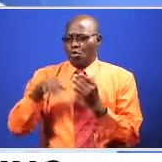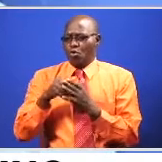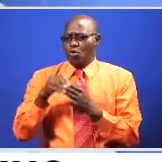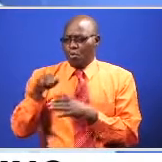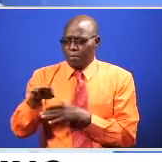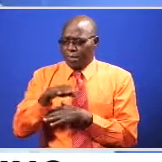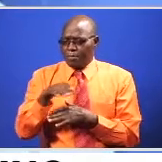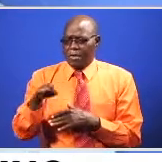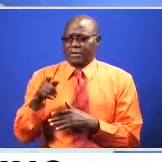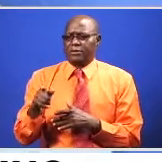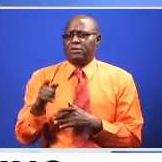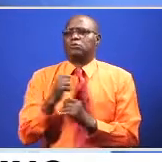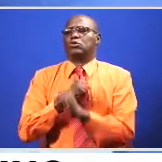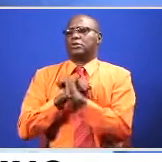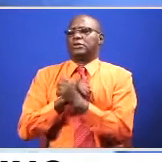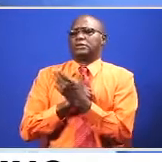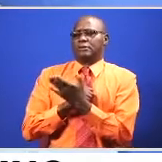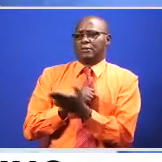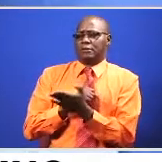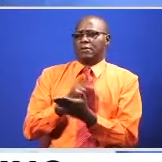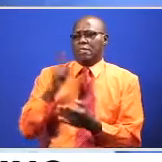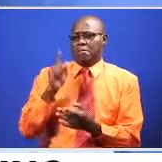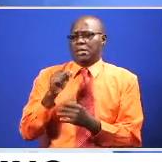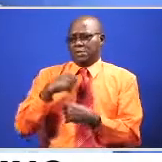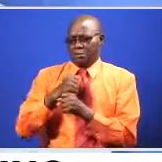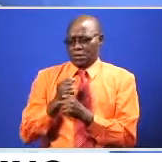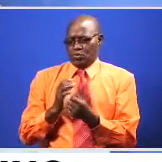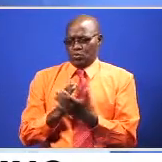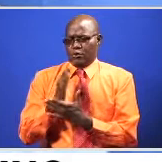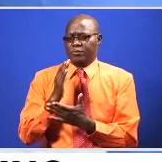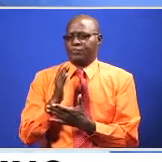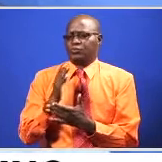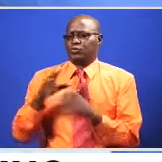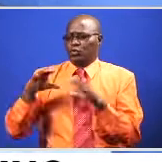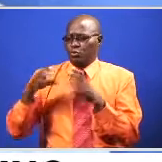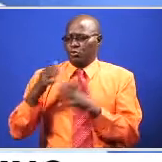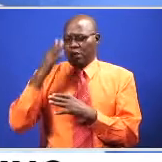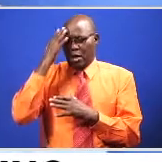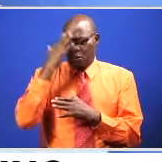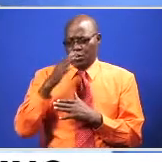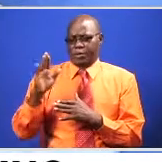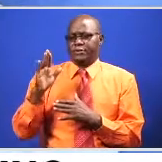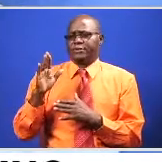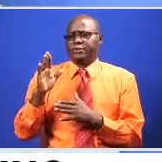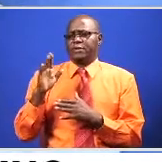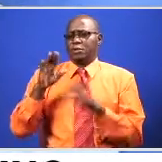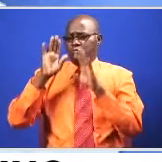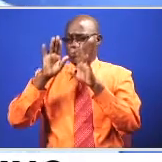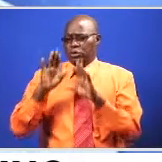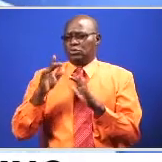are protected. So we must make sure that community awareness, the importance of the